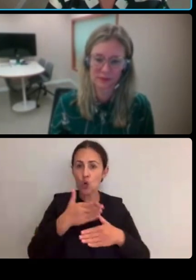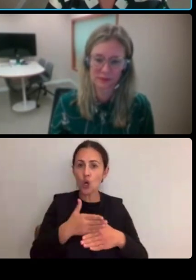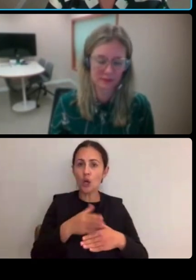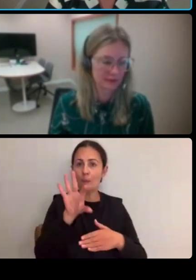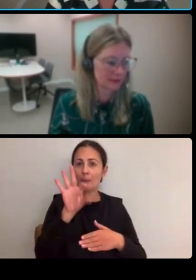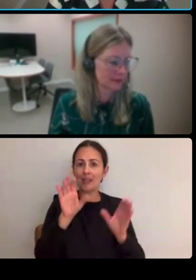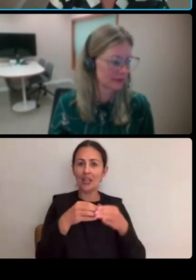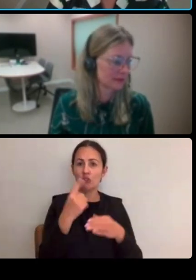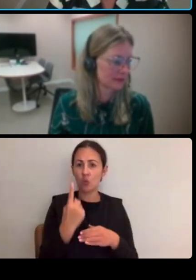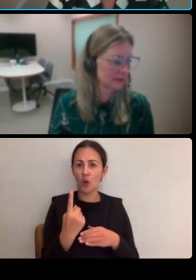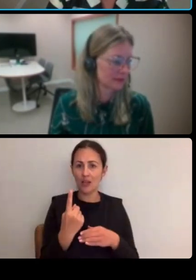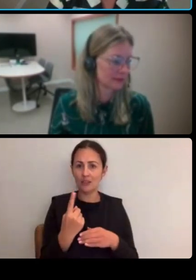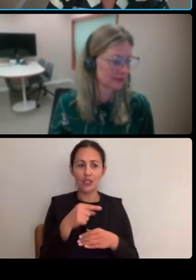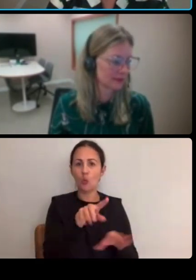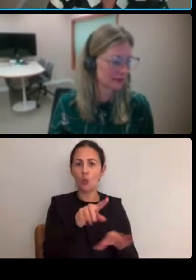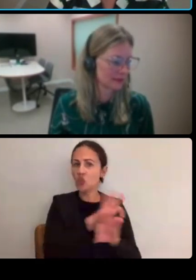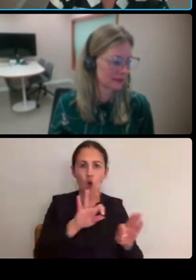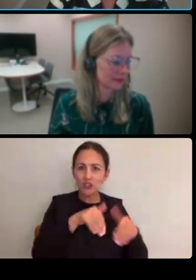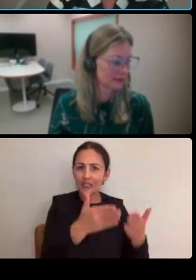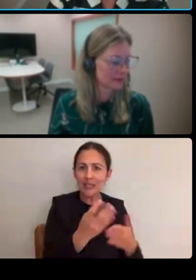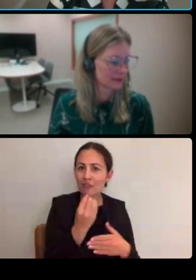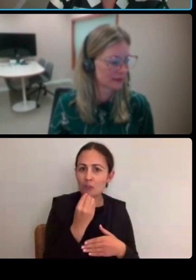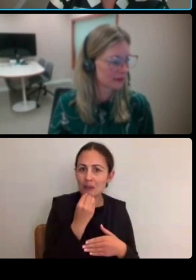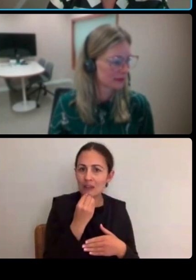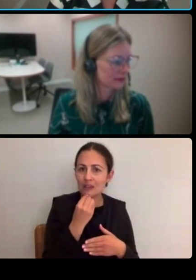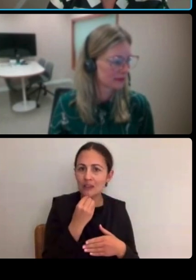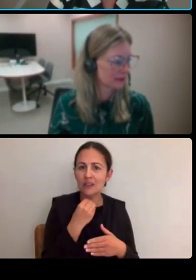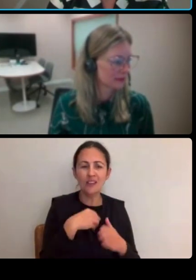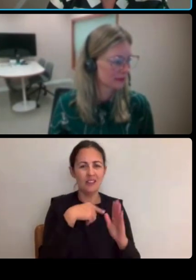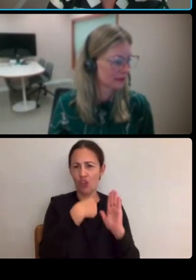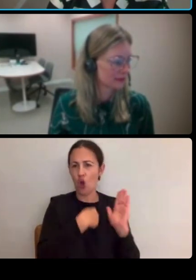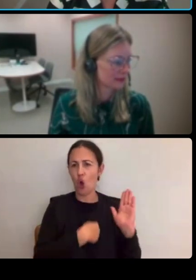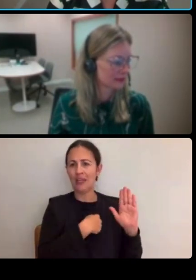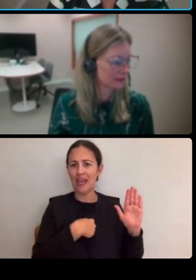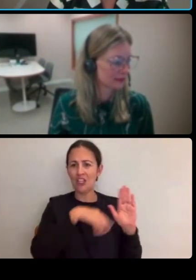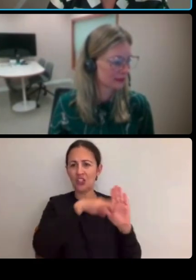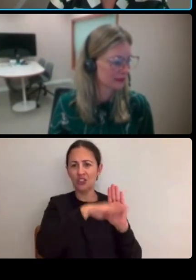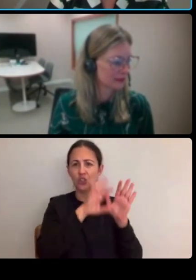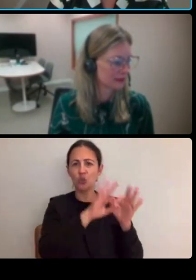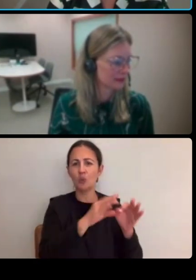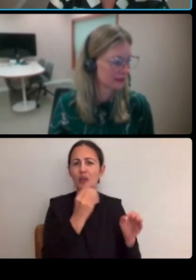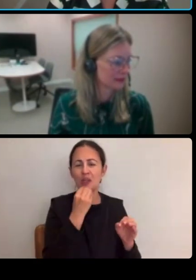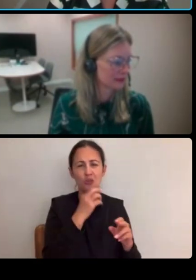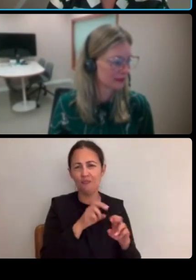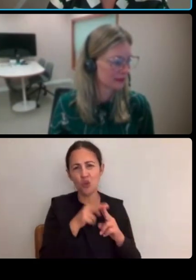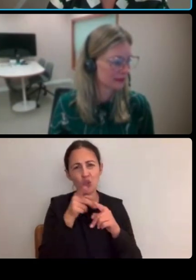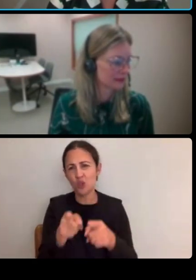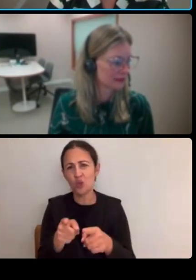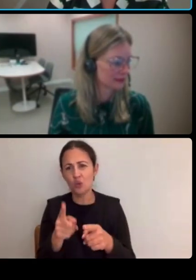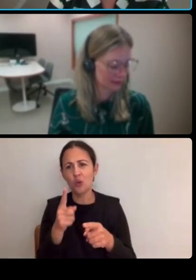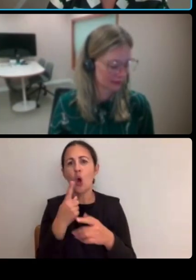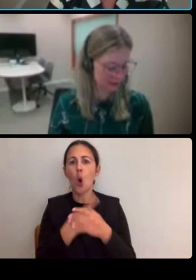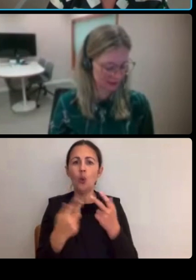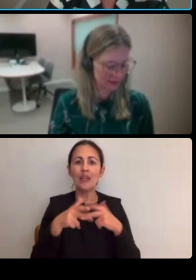you're not delivering meal services, then those obligations wouldn't relate to you. So the obligations will relate to the services that